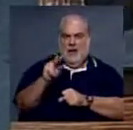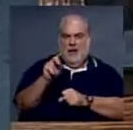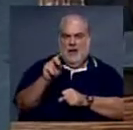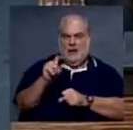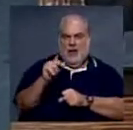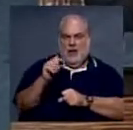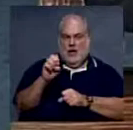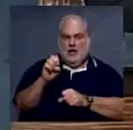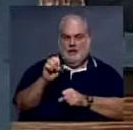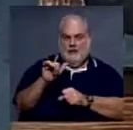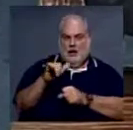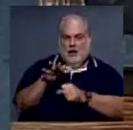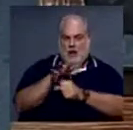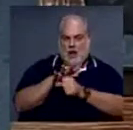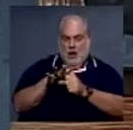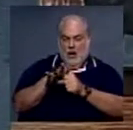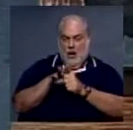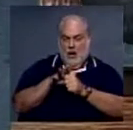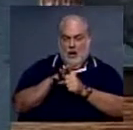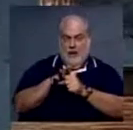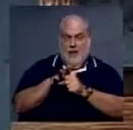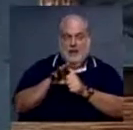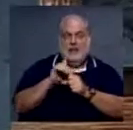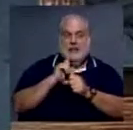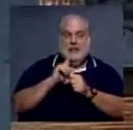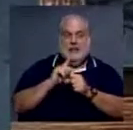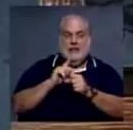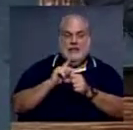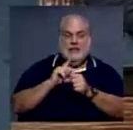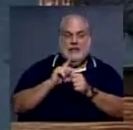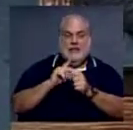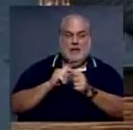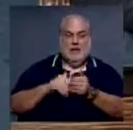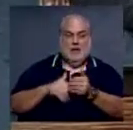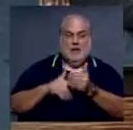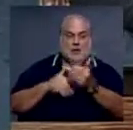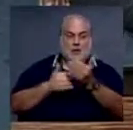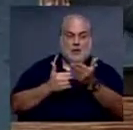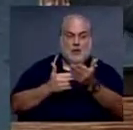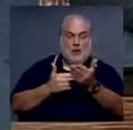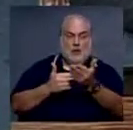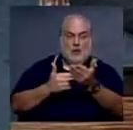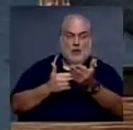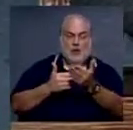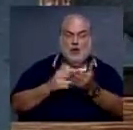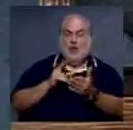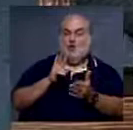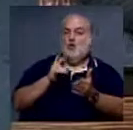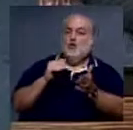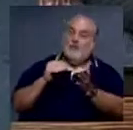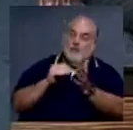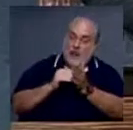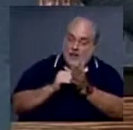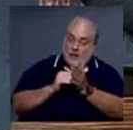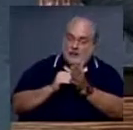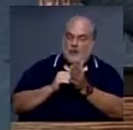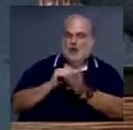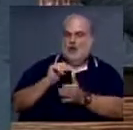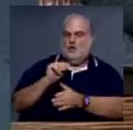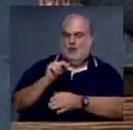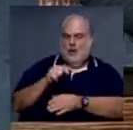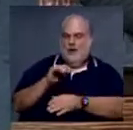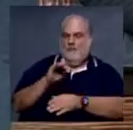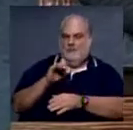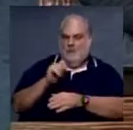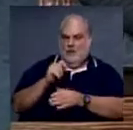their proposal to the Planning Commission, they are requesting a use of a 2,000 square foot outside